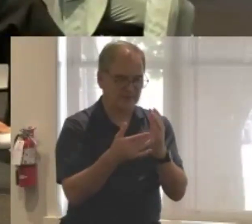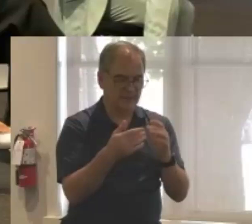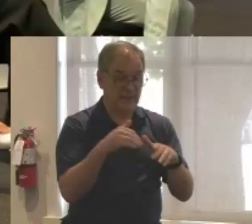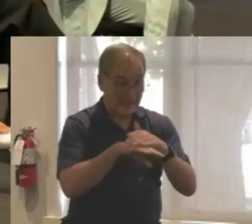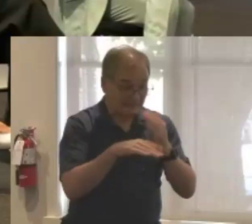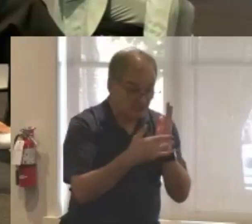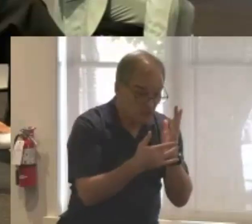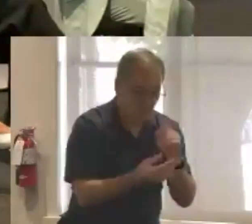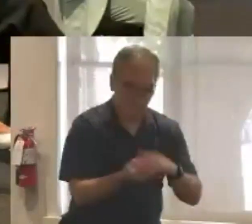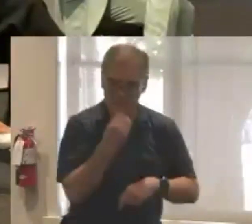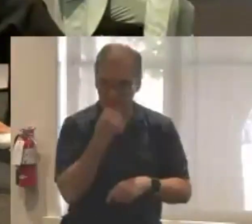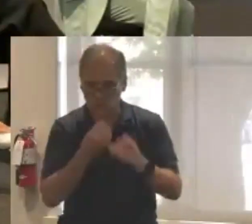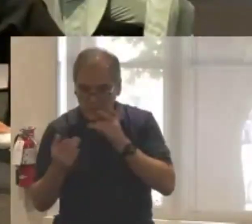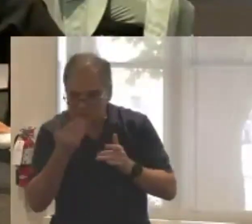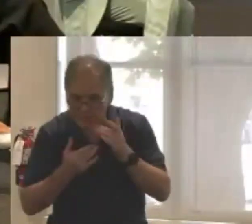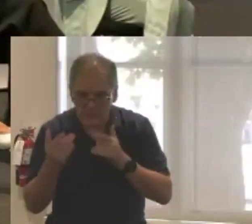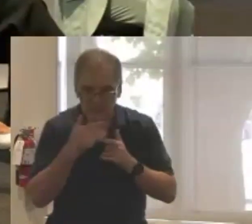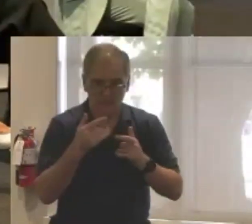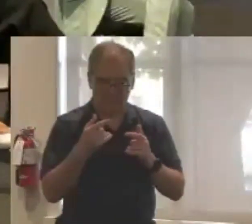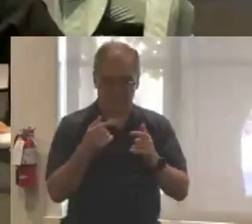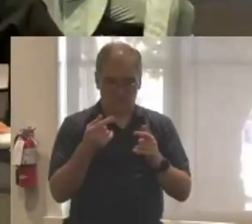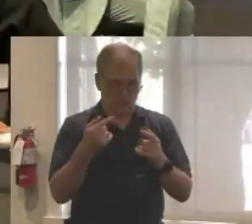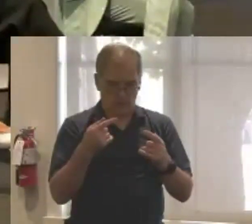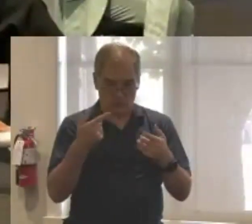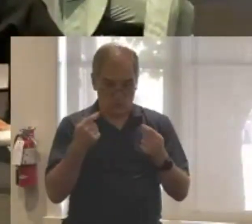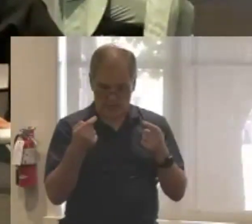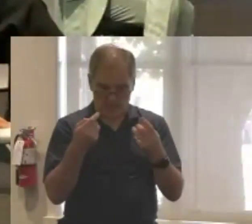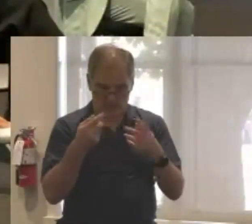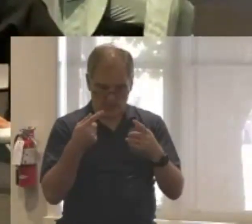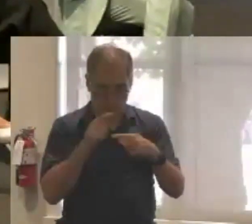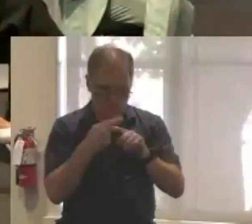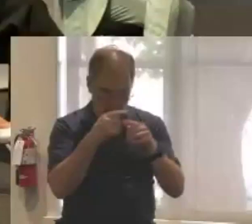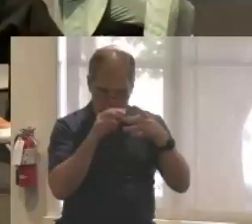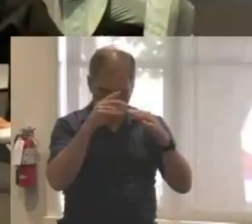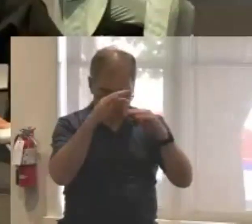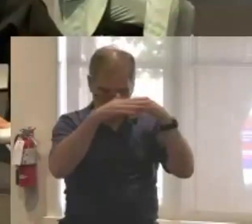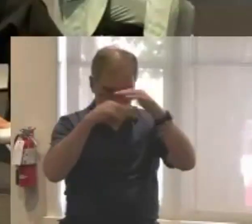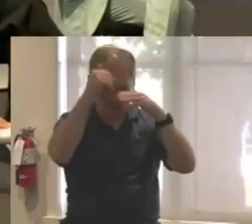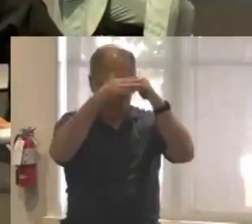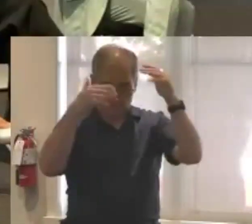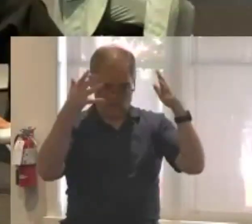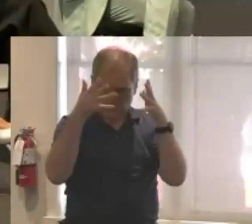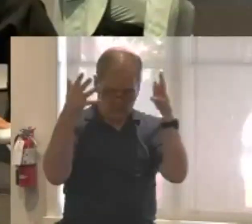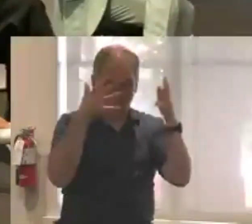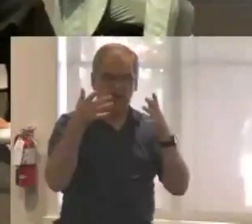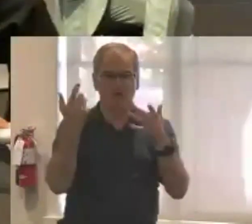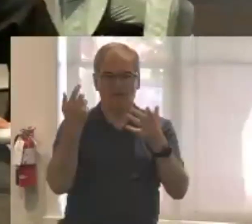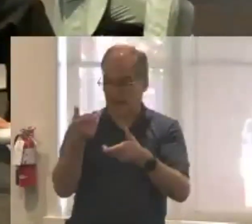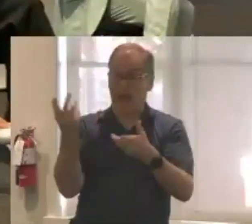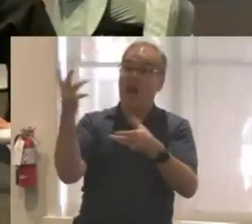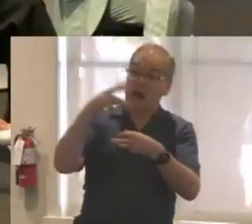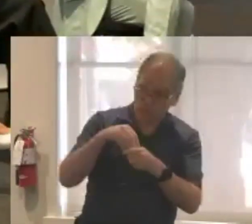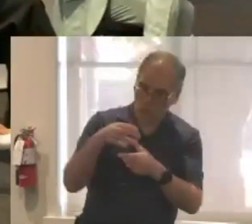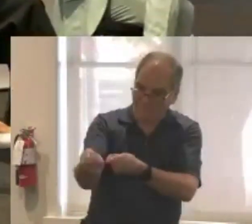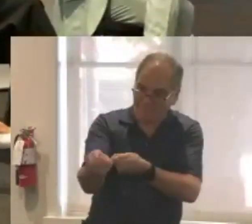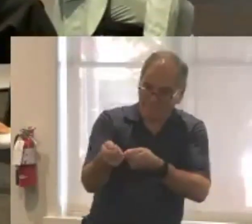insecurity is a challenge when reaching out to newcomer youth and their families. But in addition, as shared before as well, language